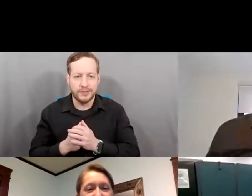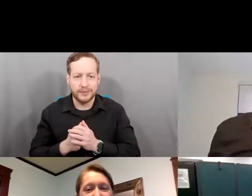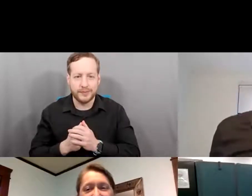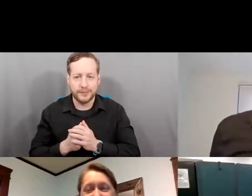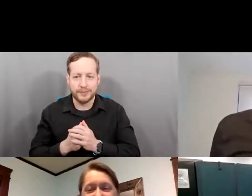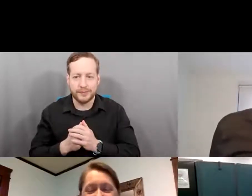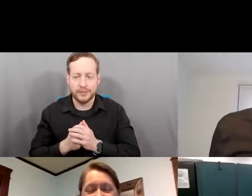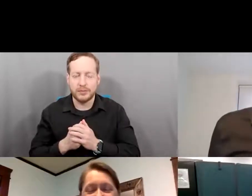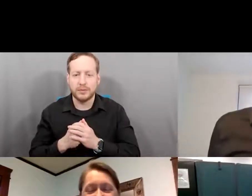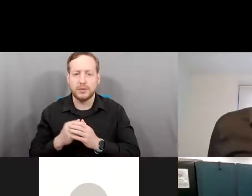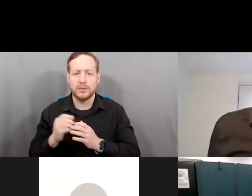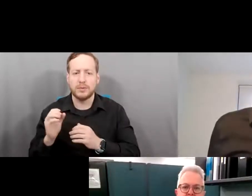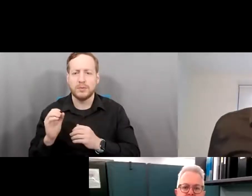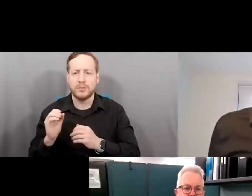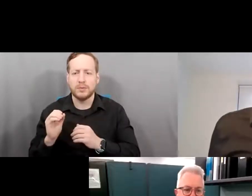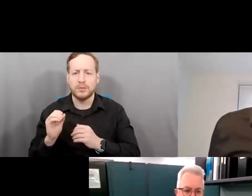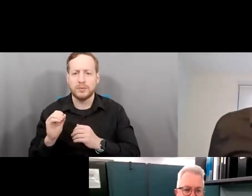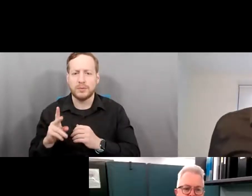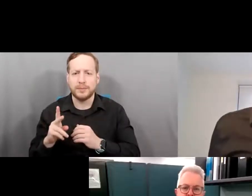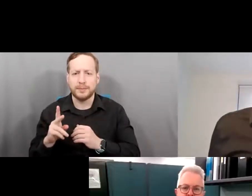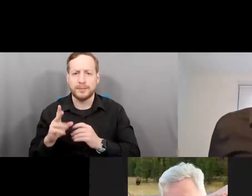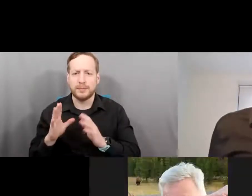well. Thank you. Thank you, Drew.